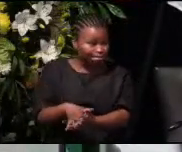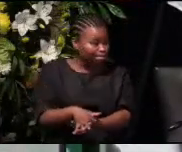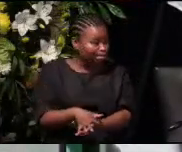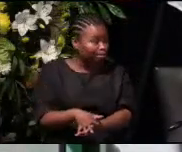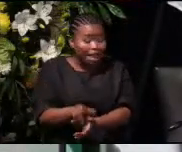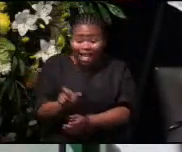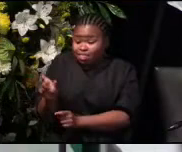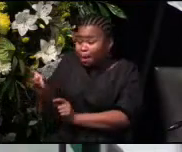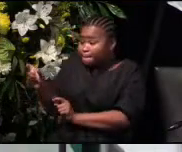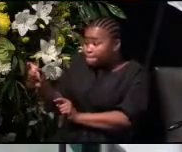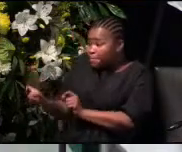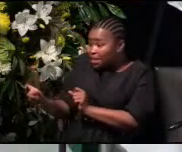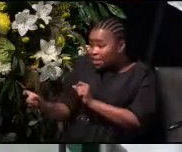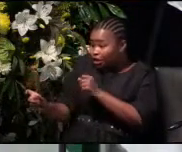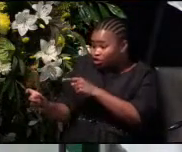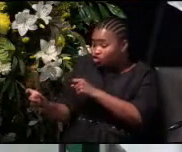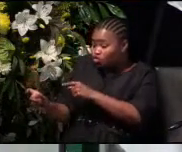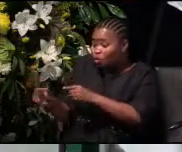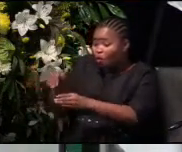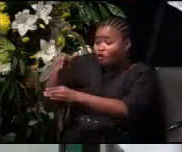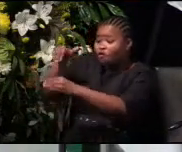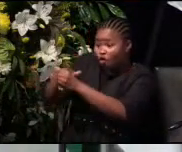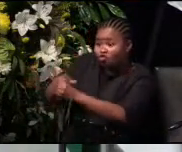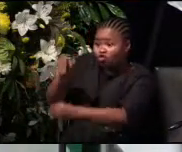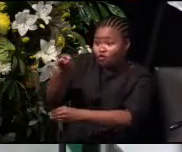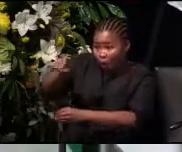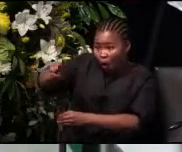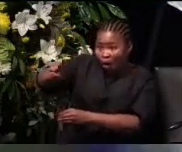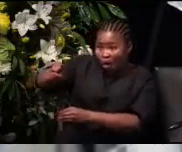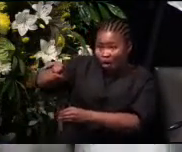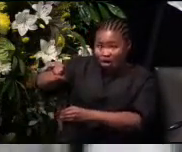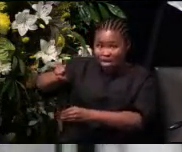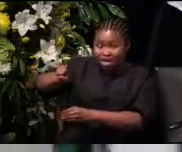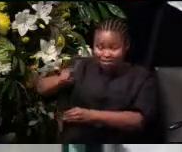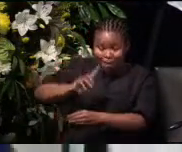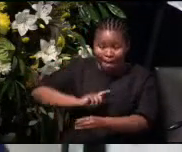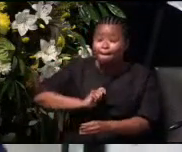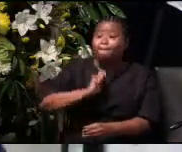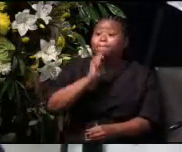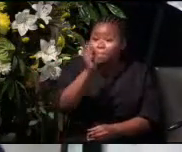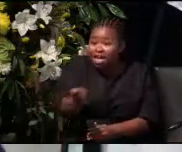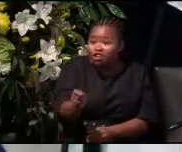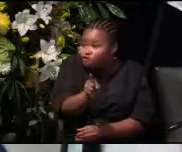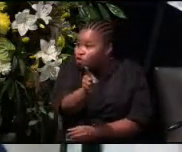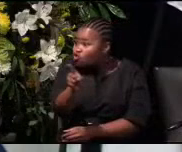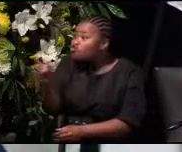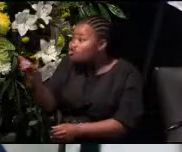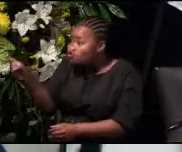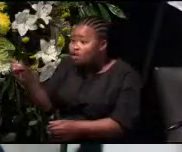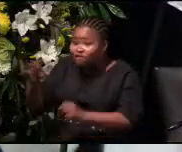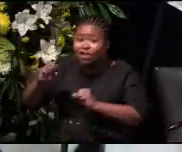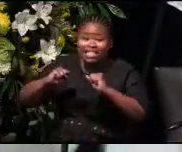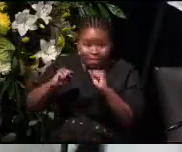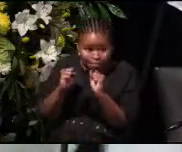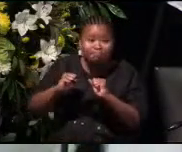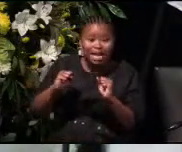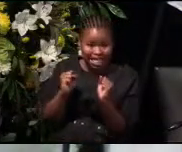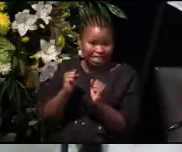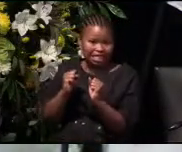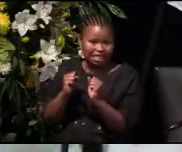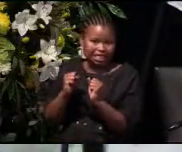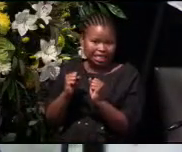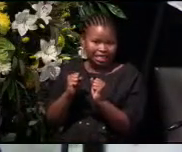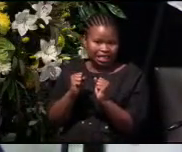and the person you are going to vote for pay for you for the space to be a